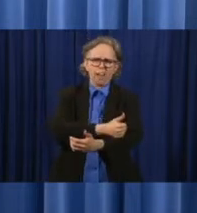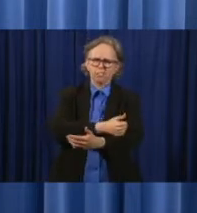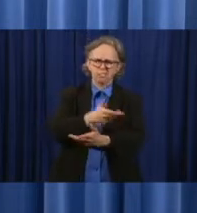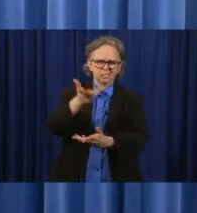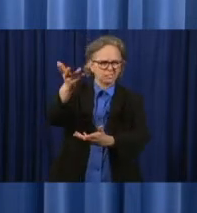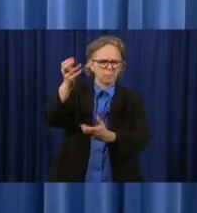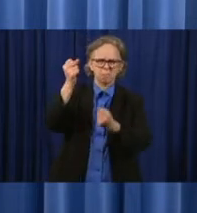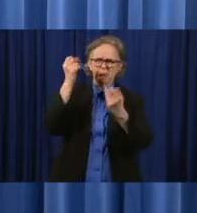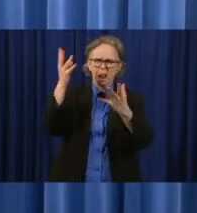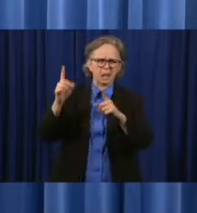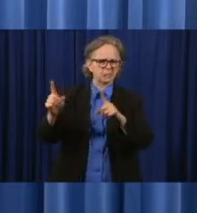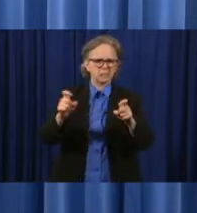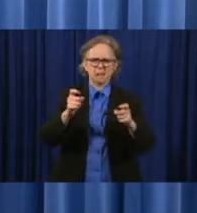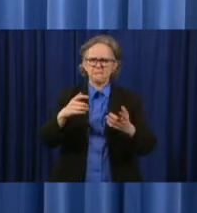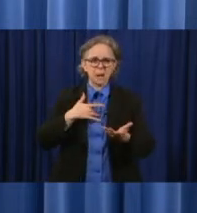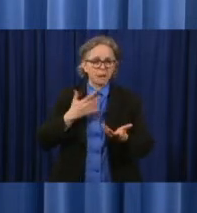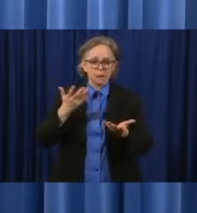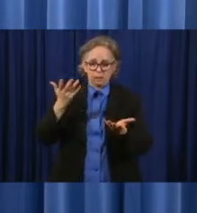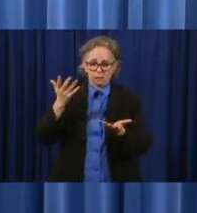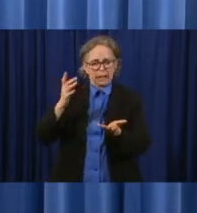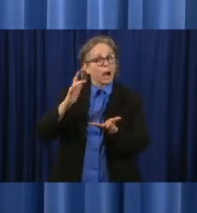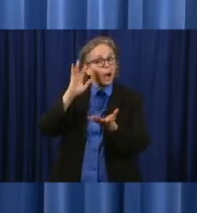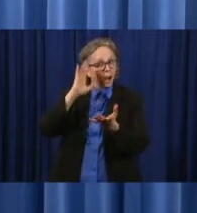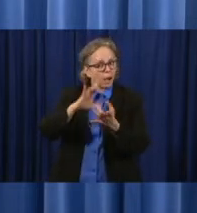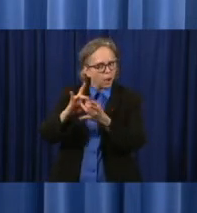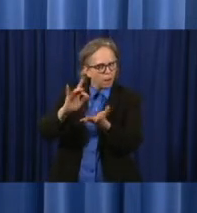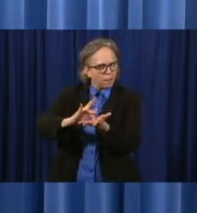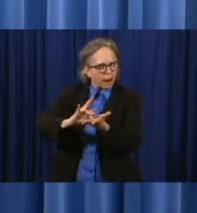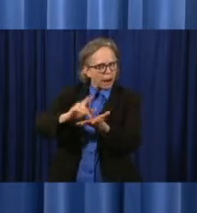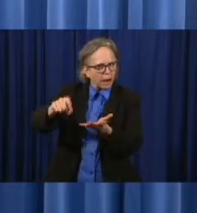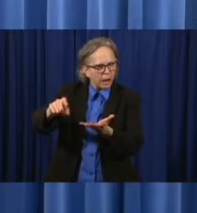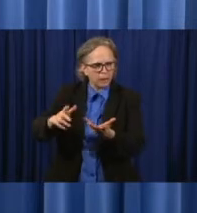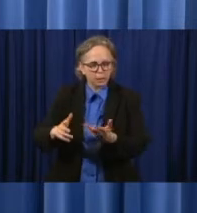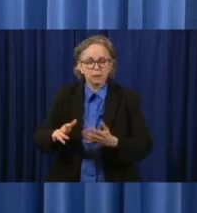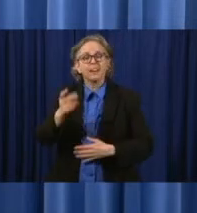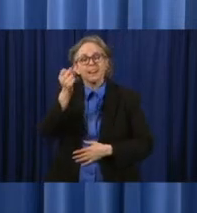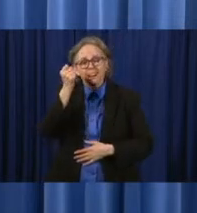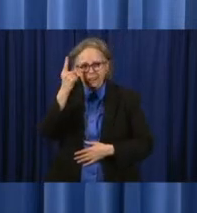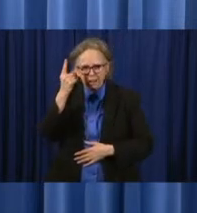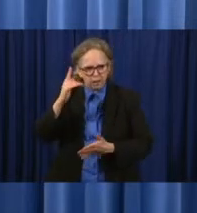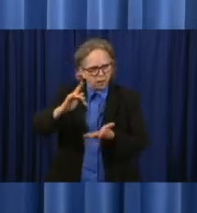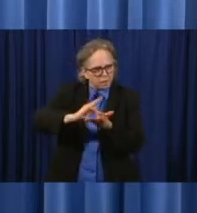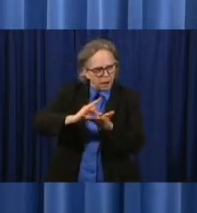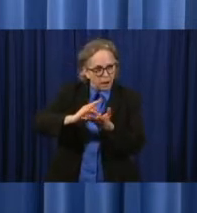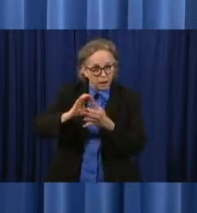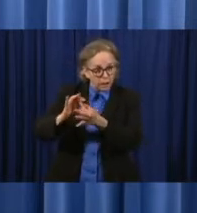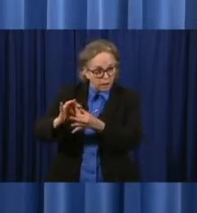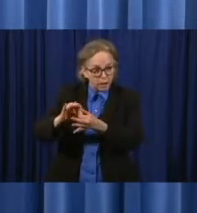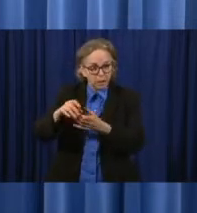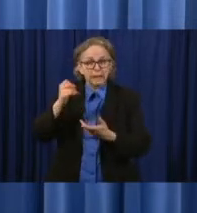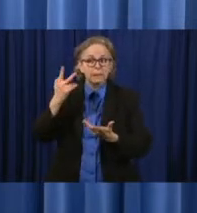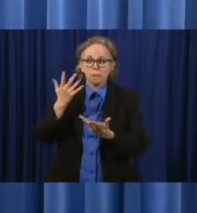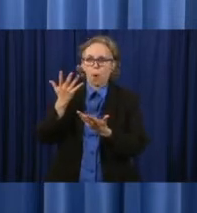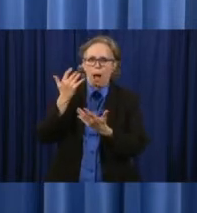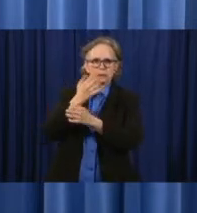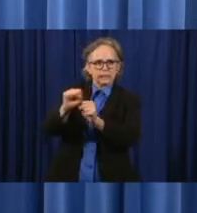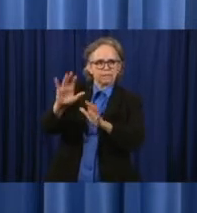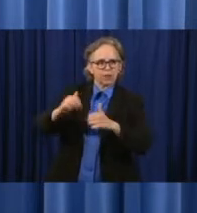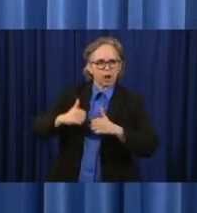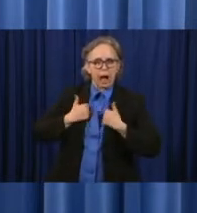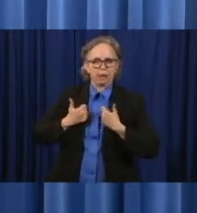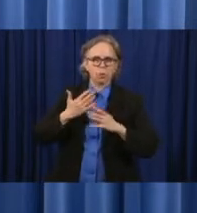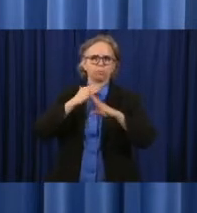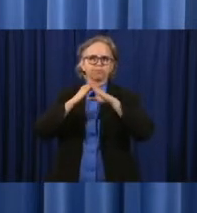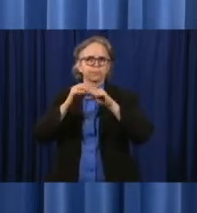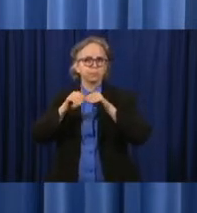there's a way to save a life, if there's a way to stop spread, that is being done. We